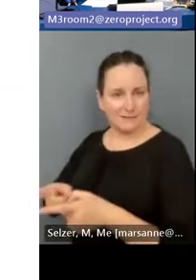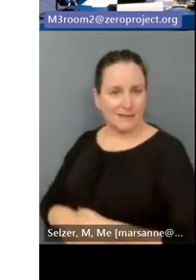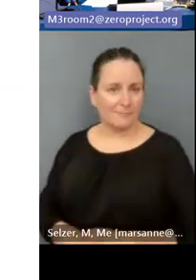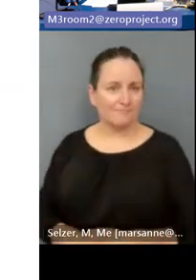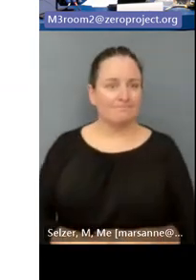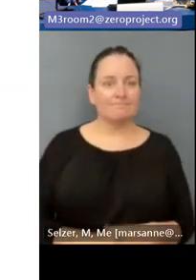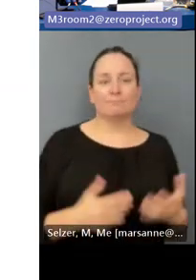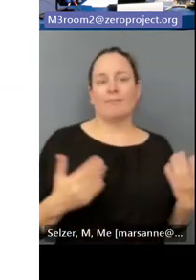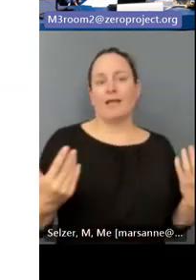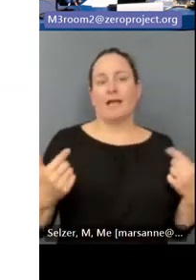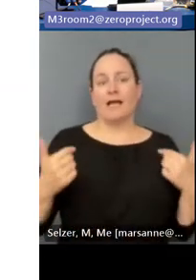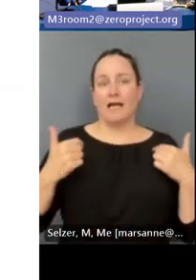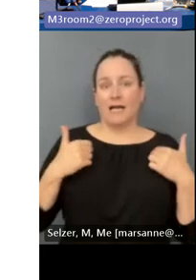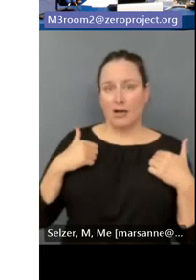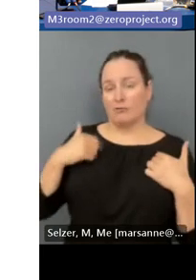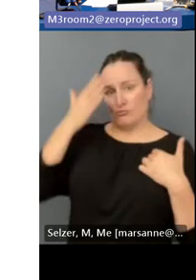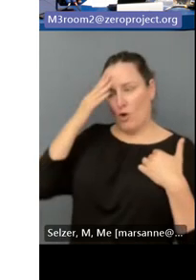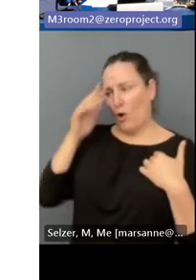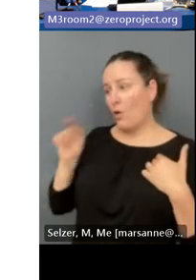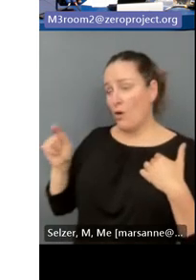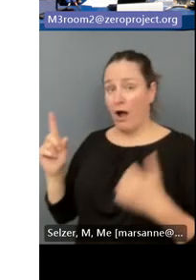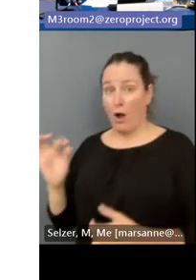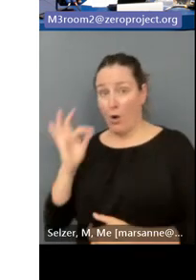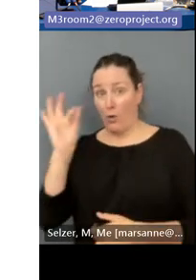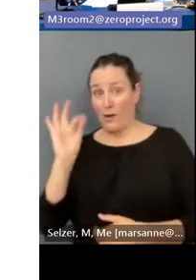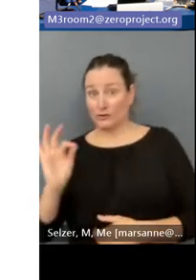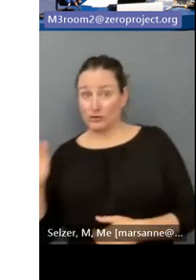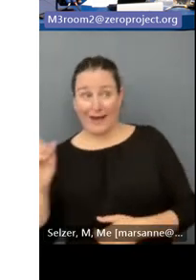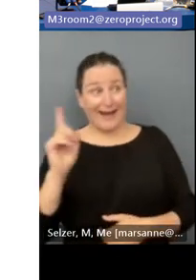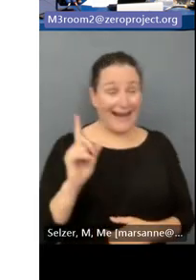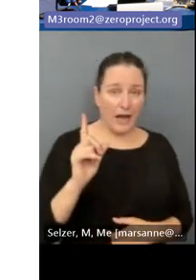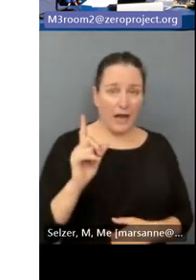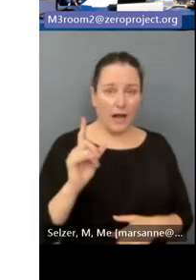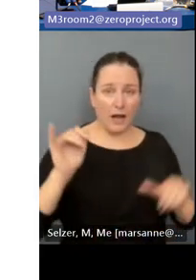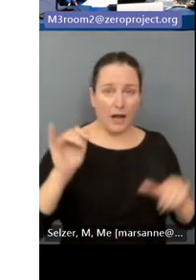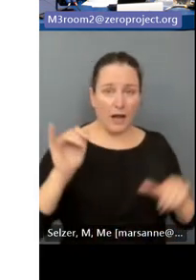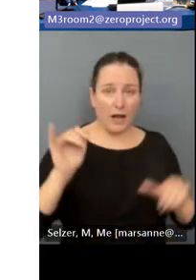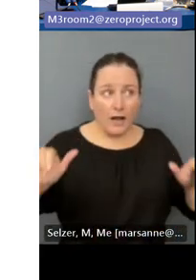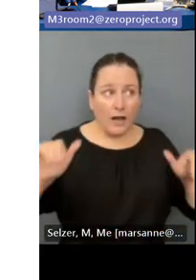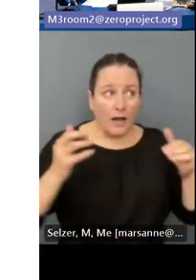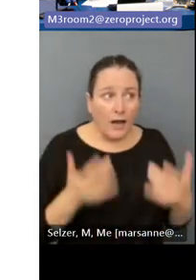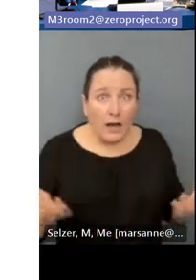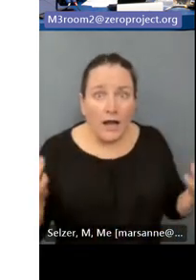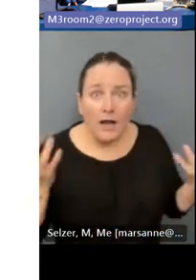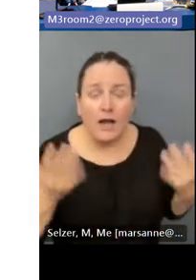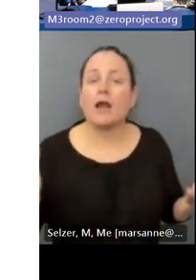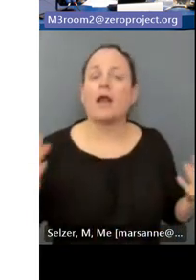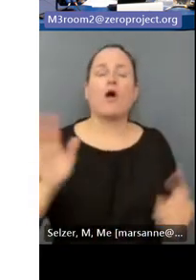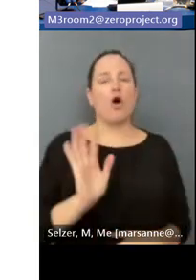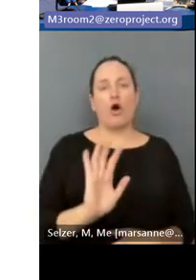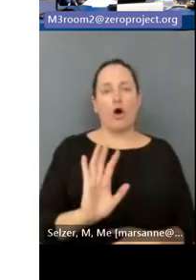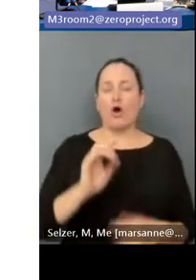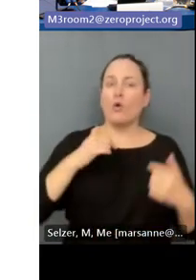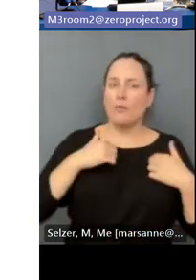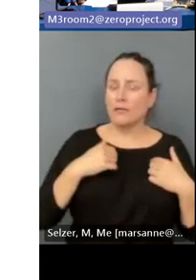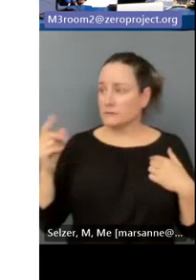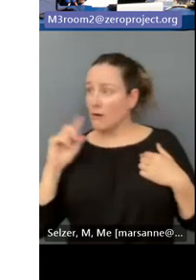and begin to survey and do focus groups, we realized that we were missing out on some of the key points. And we had to change and be responsive to